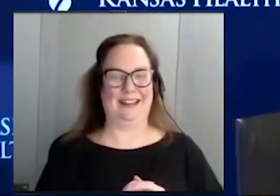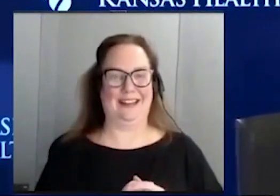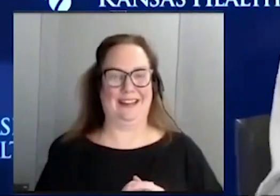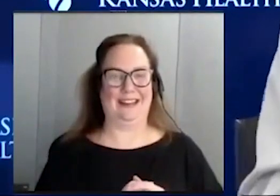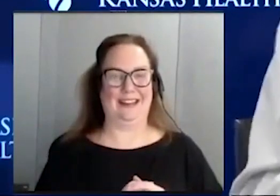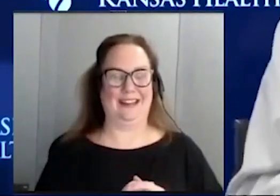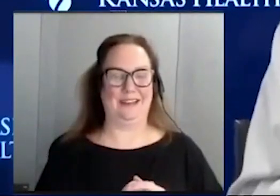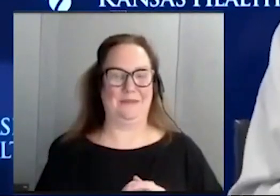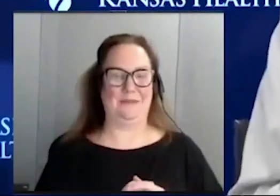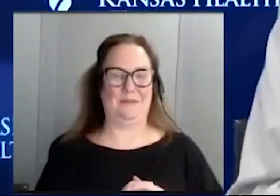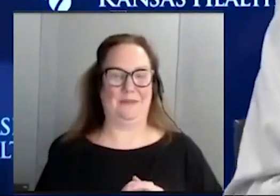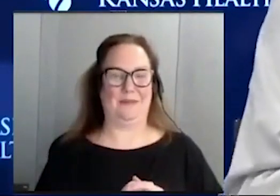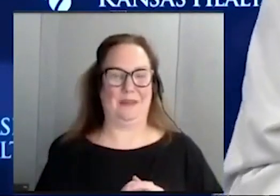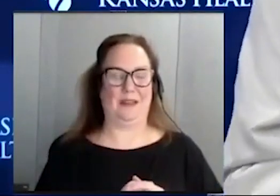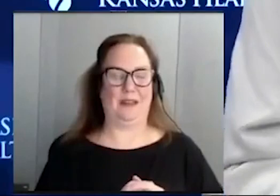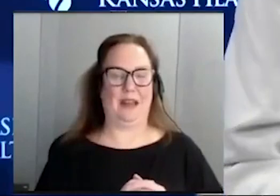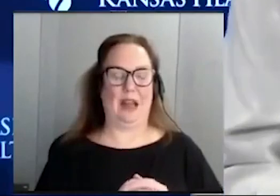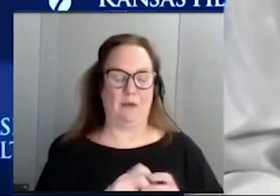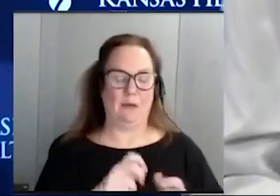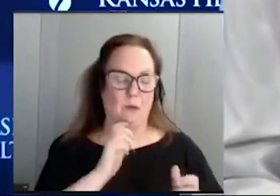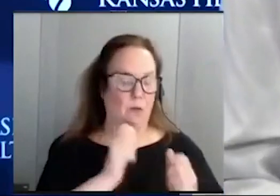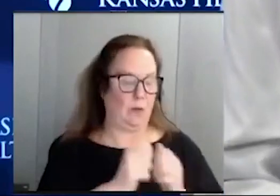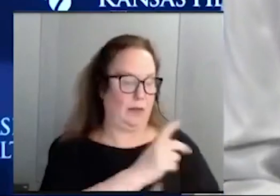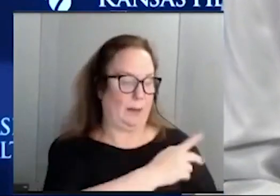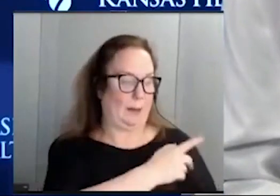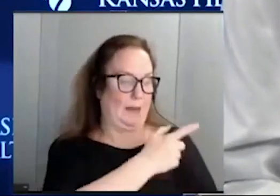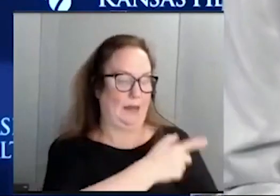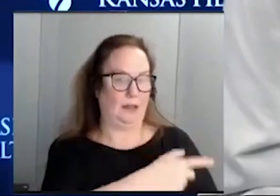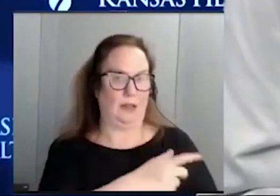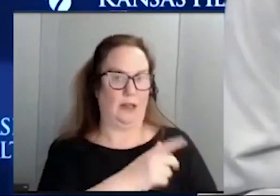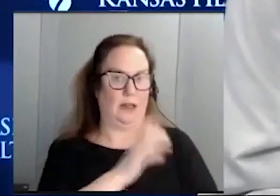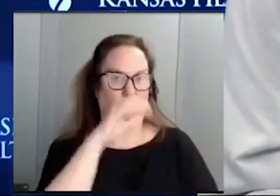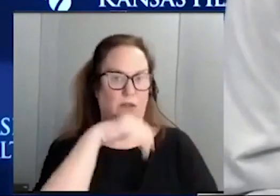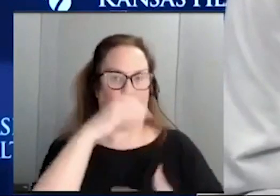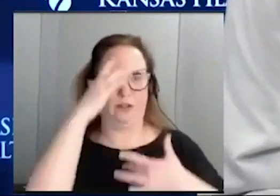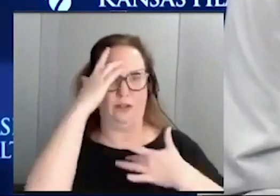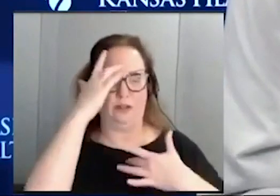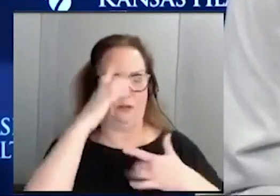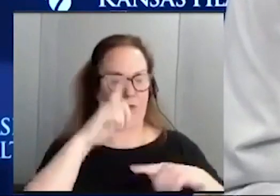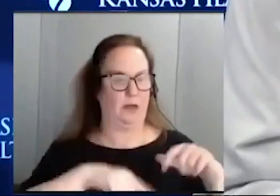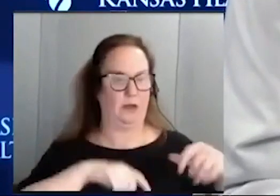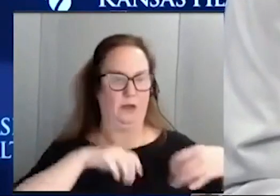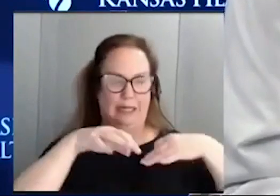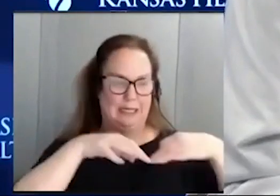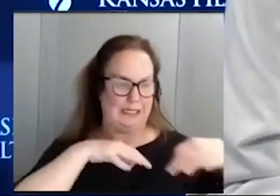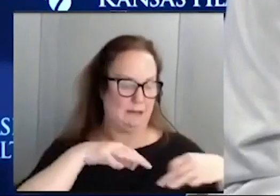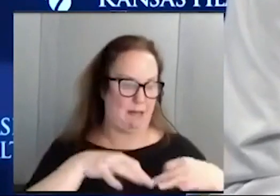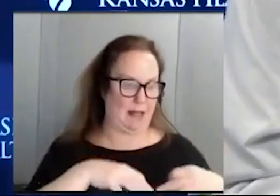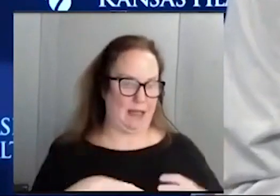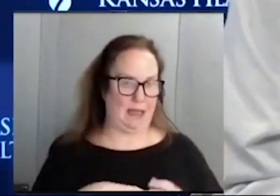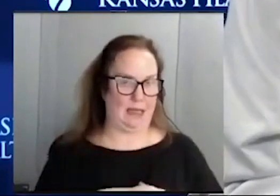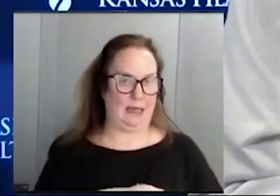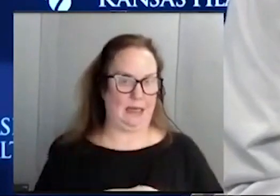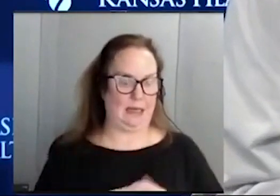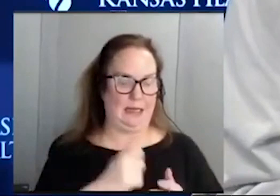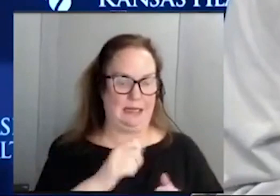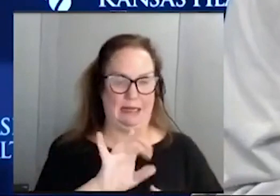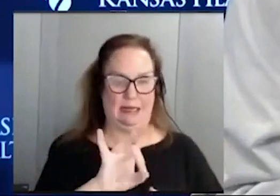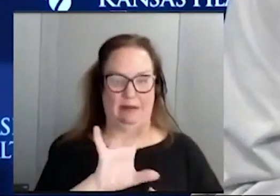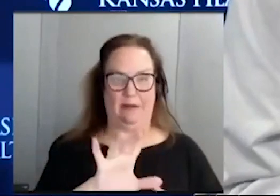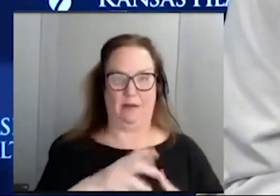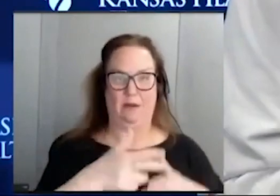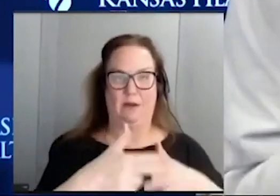I was at a bedside of a patient who had this very strange disease we couldn't explain, and so now what we call